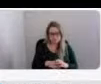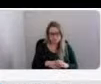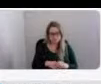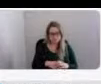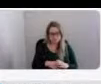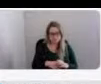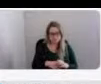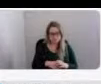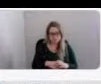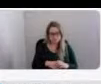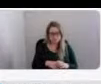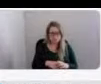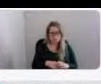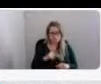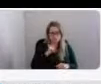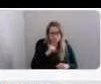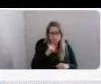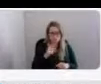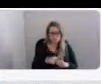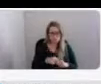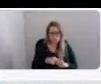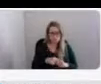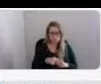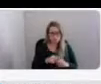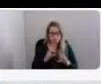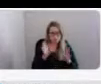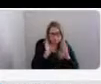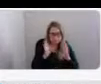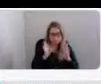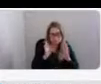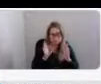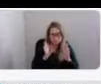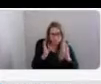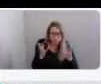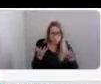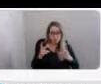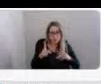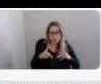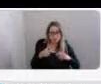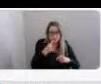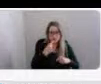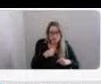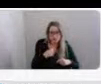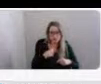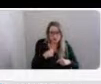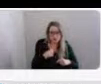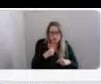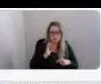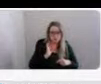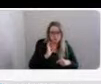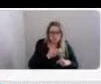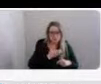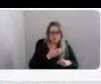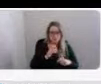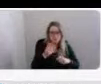really really paying attention to what people have been telling us so then we went back again we revised